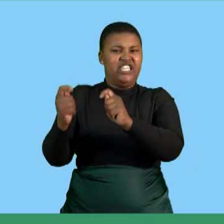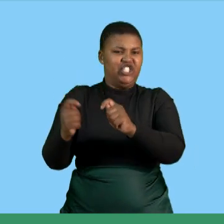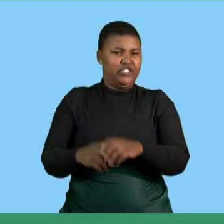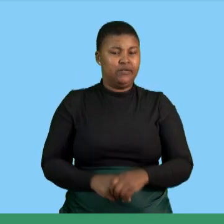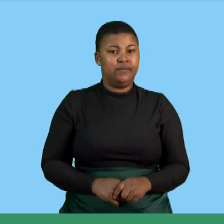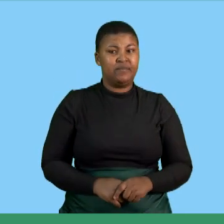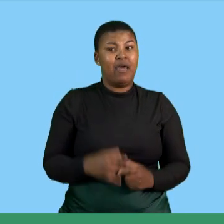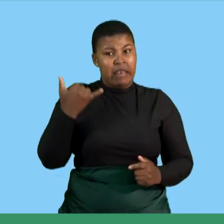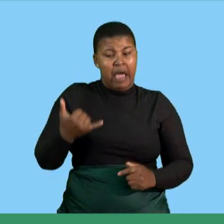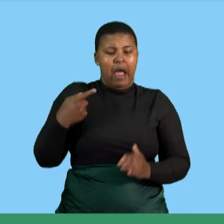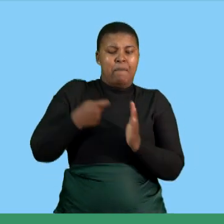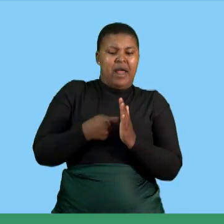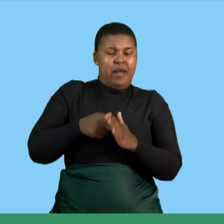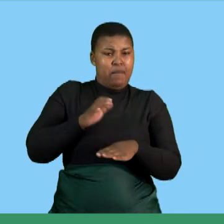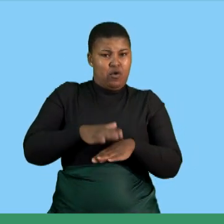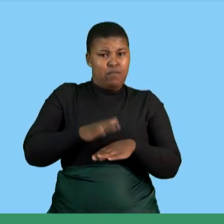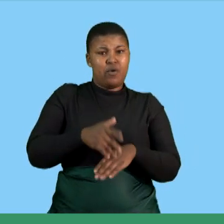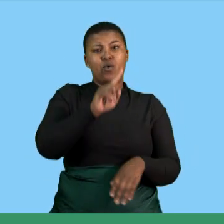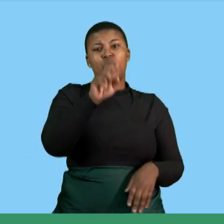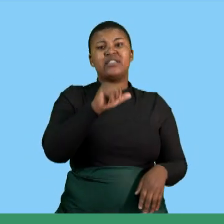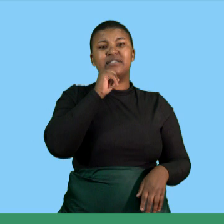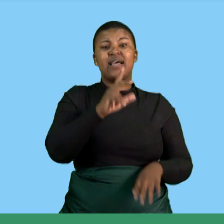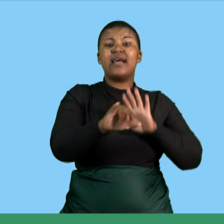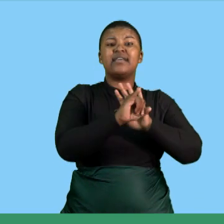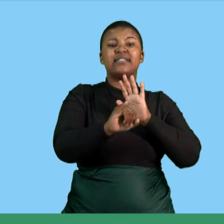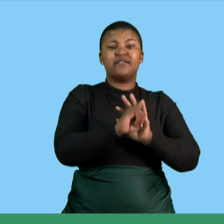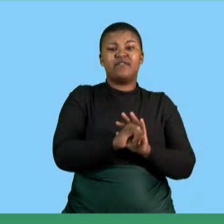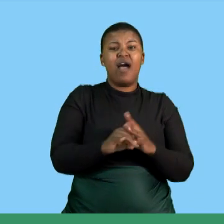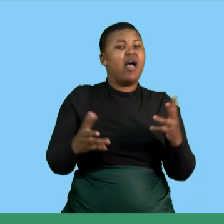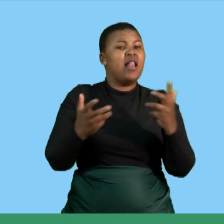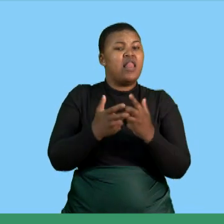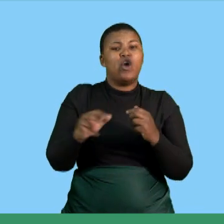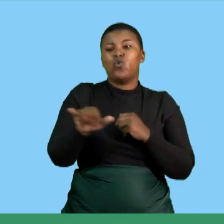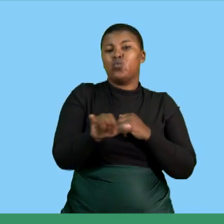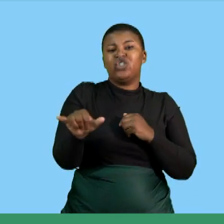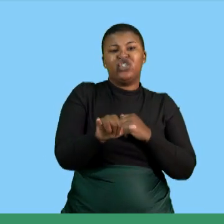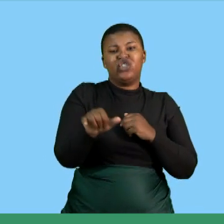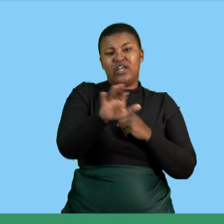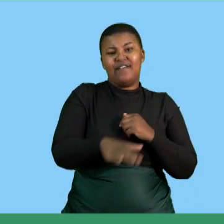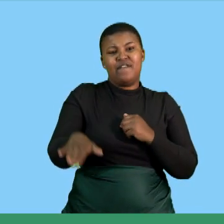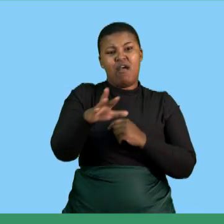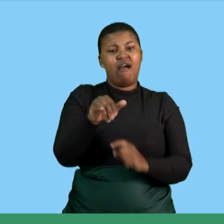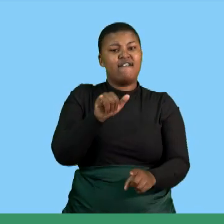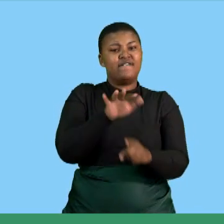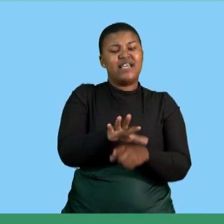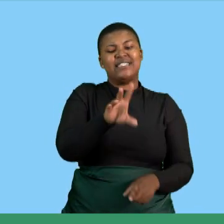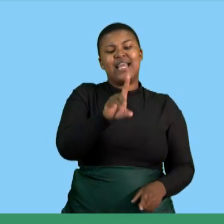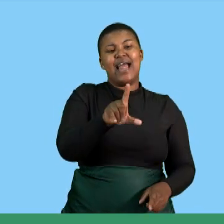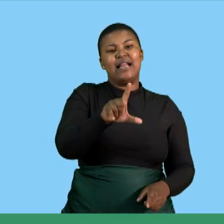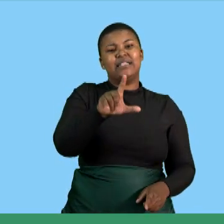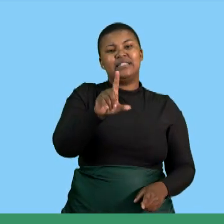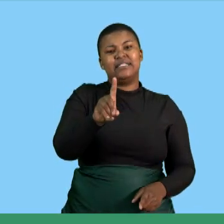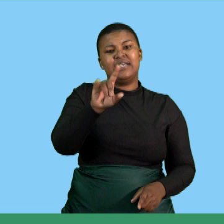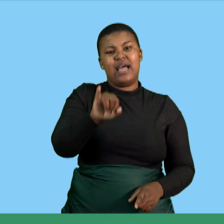asks, identify the relevant business environment affecting LDI from the